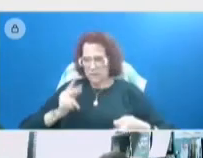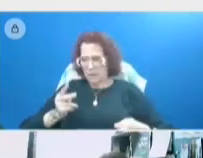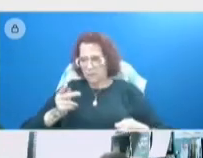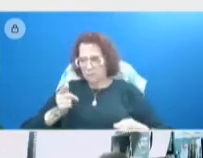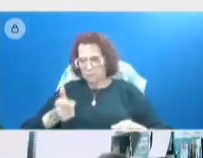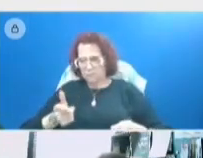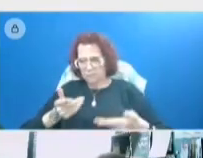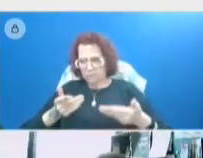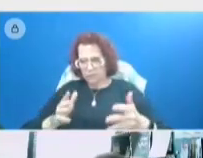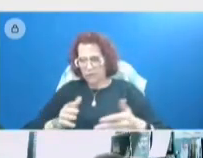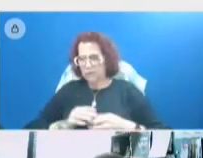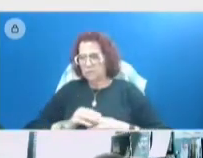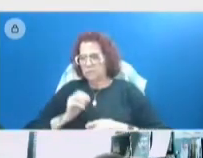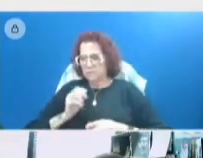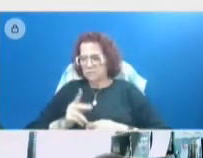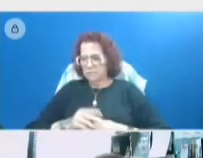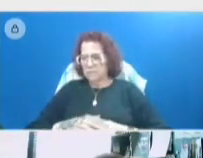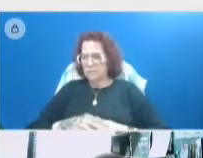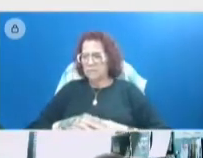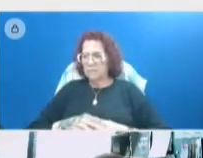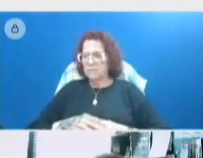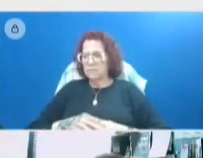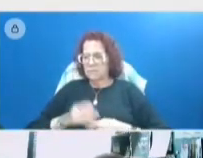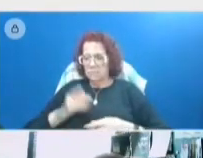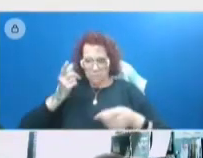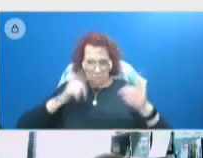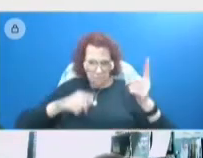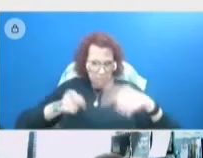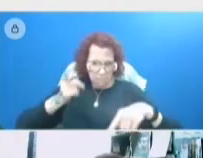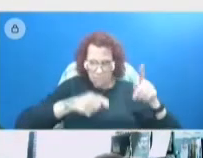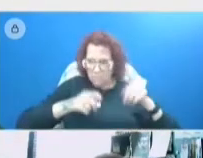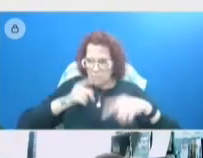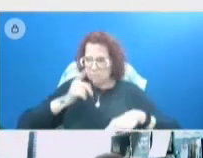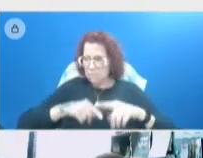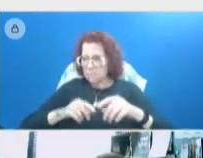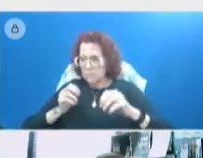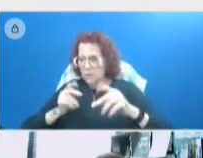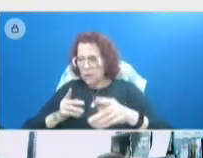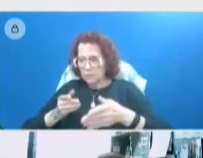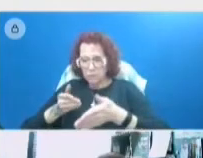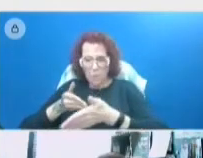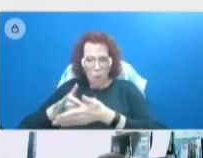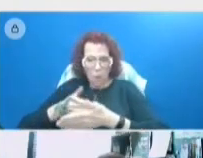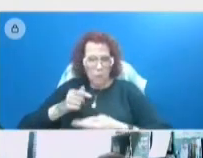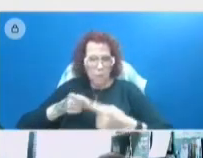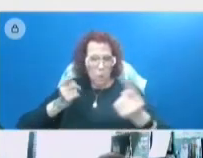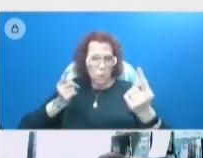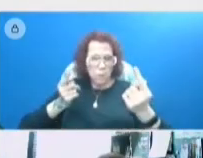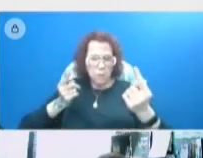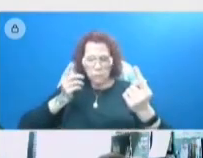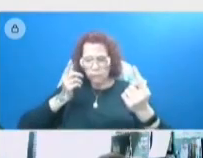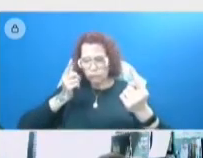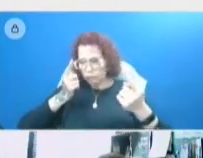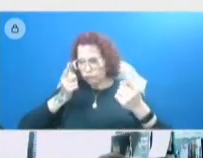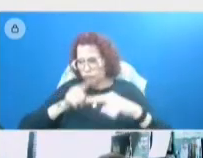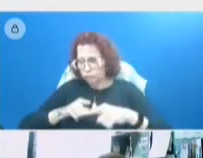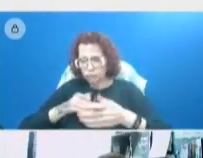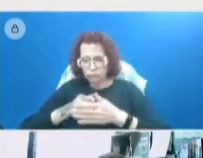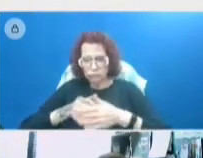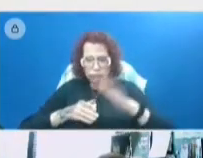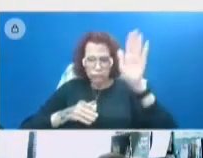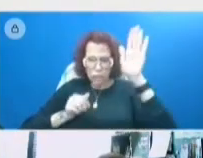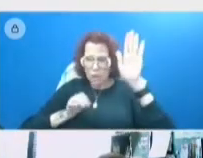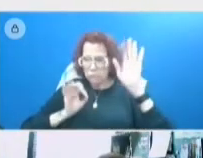Those in favor say aye. Aye. Aye. Opposed? All right. So the legislative packet is